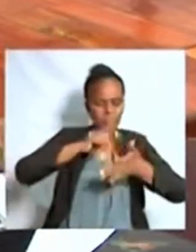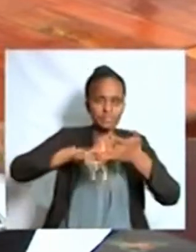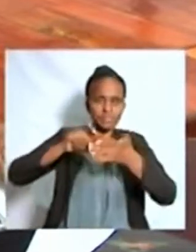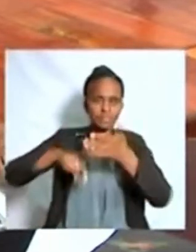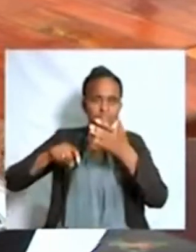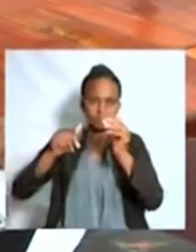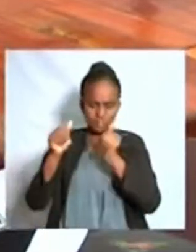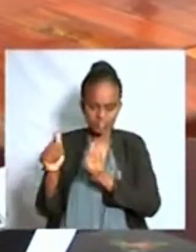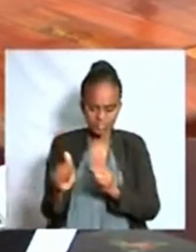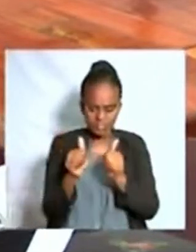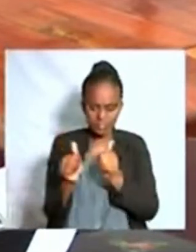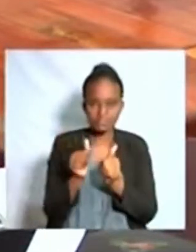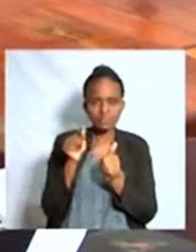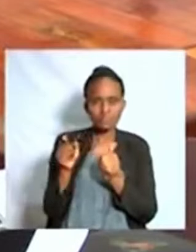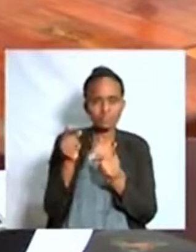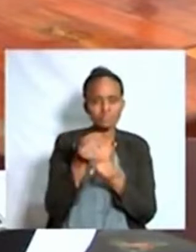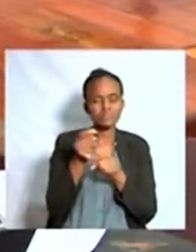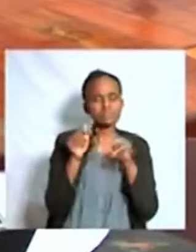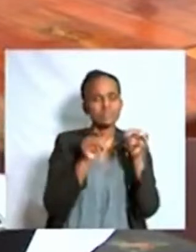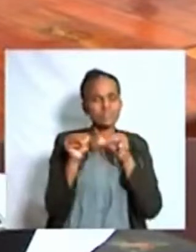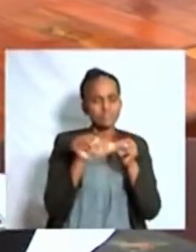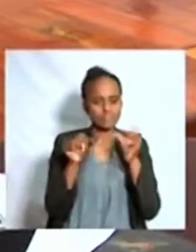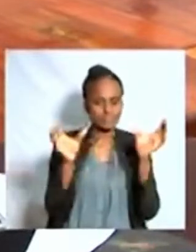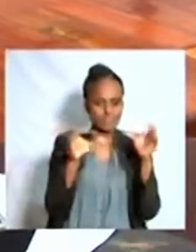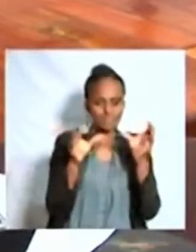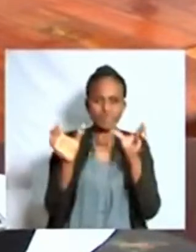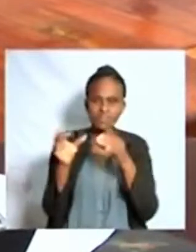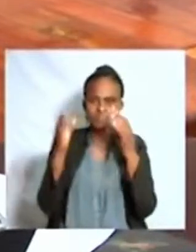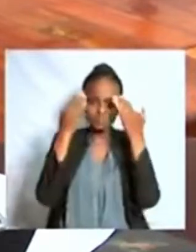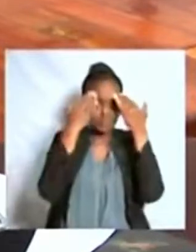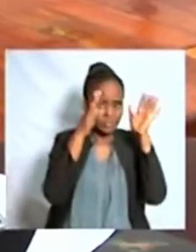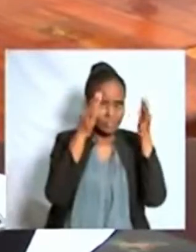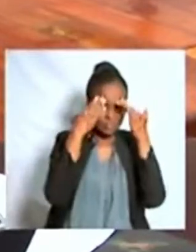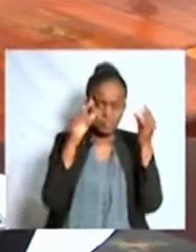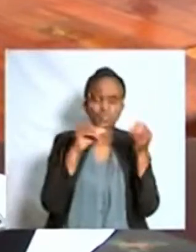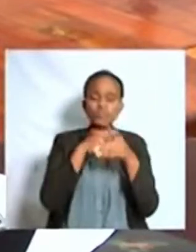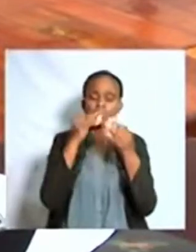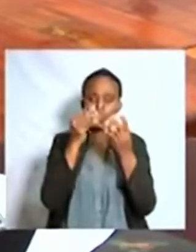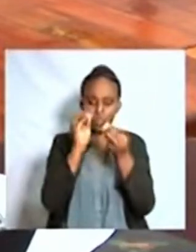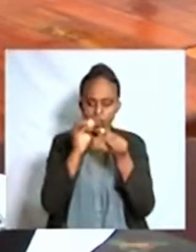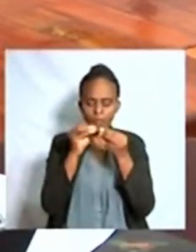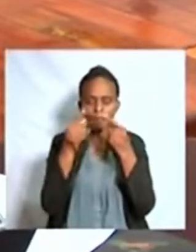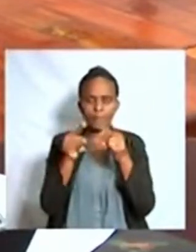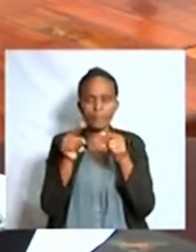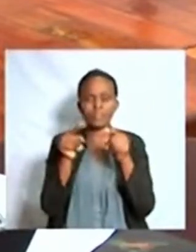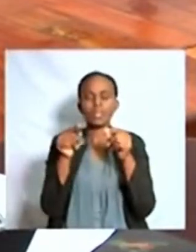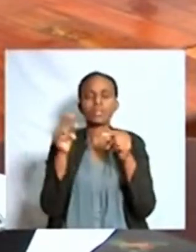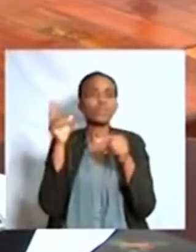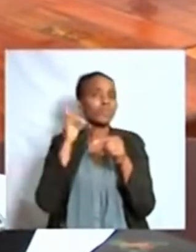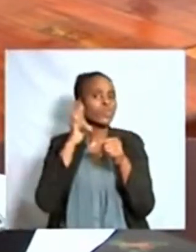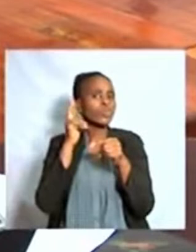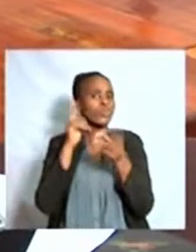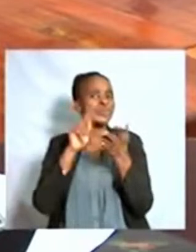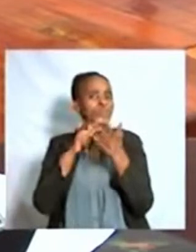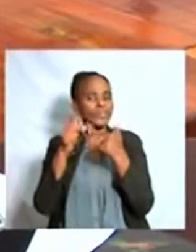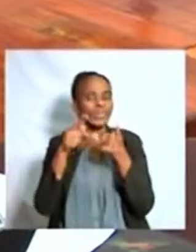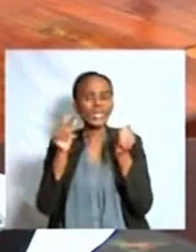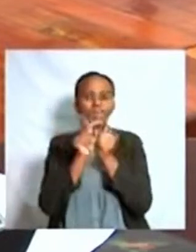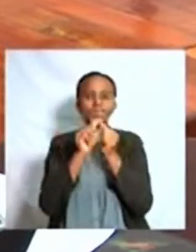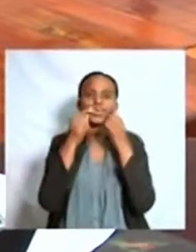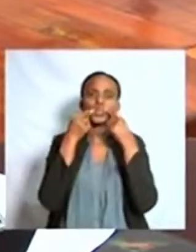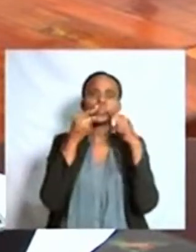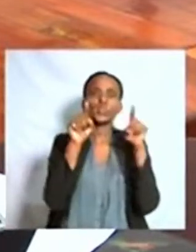taken by management is that community sensitization has been undertaken through radio programs and public address